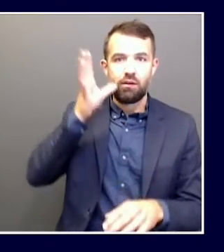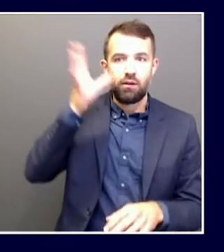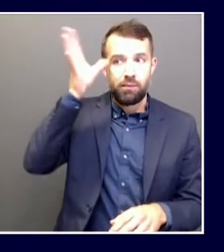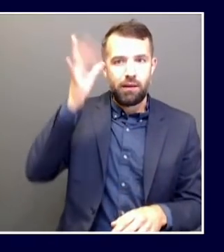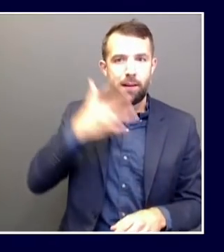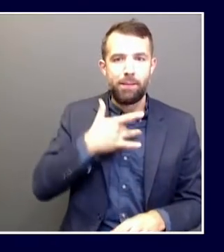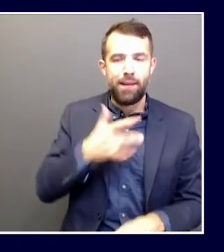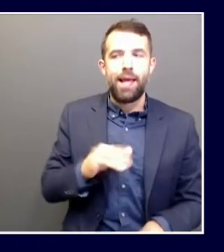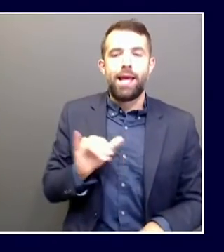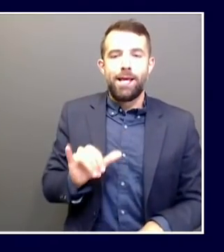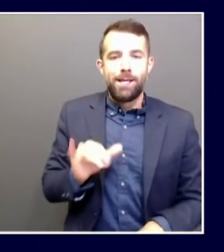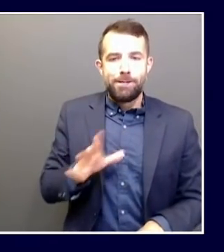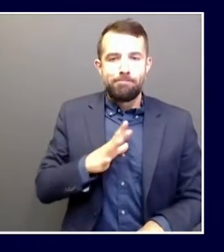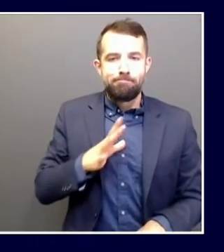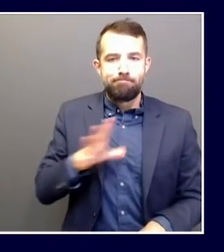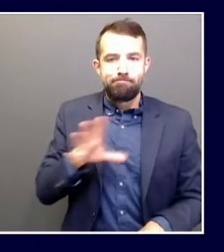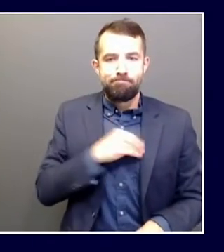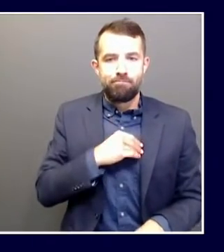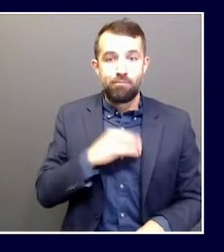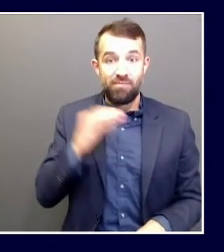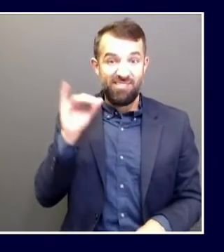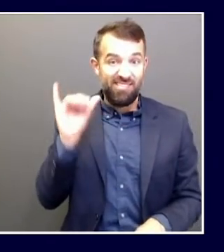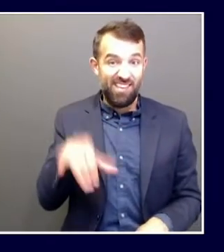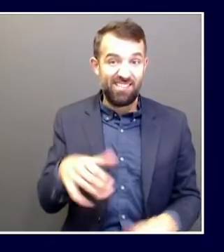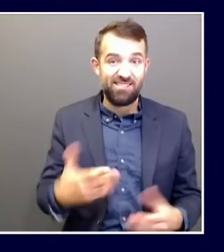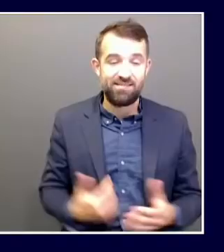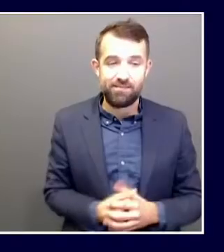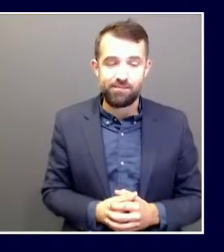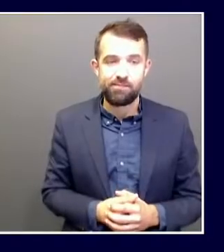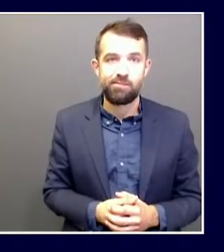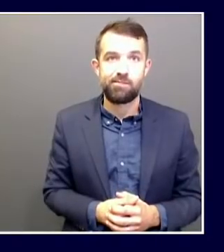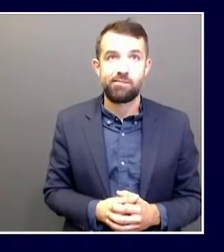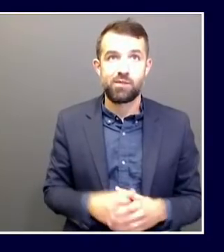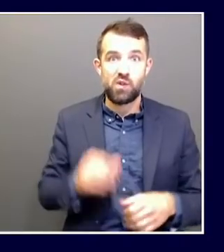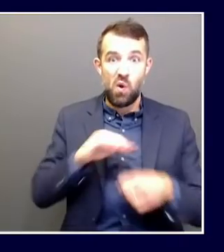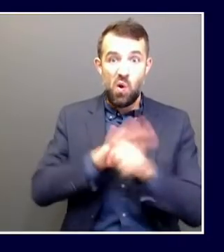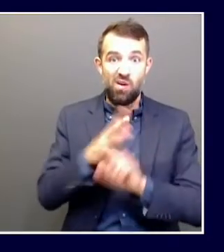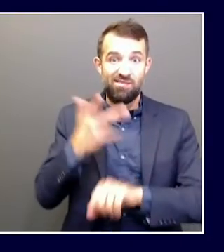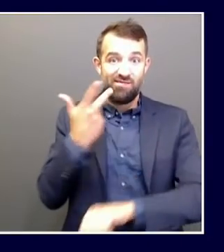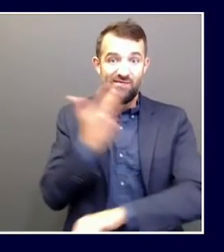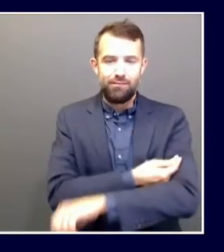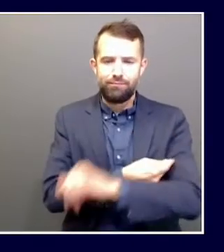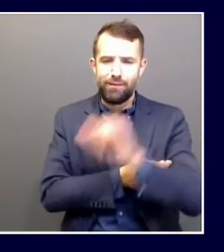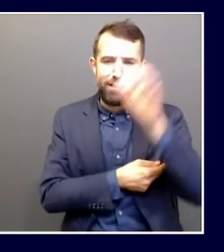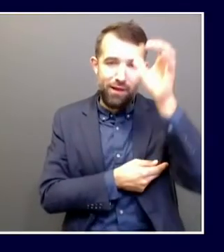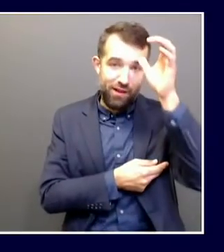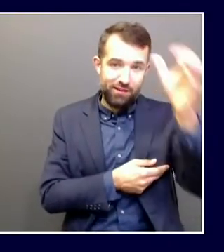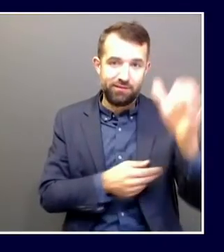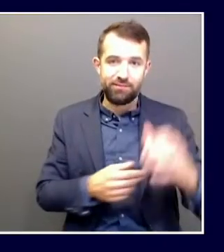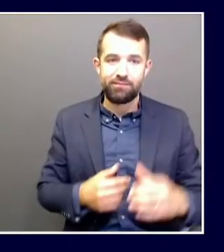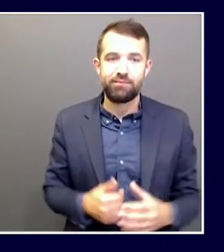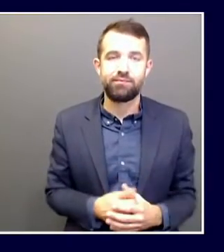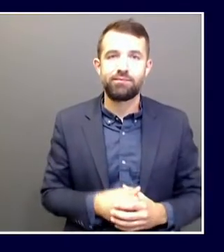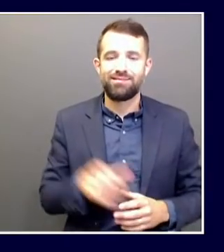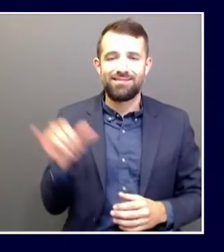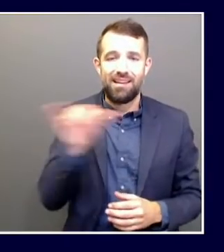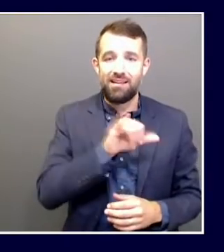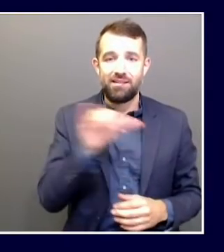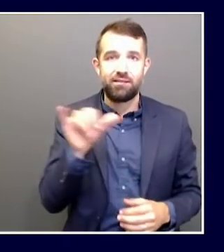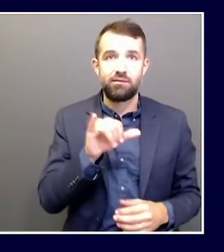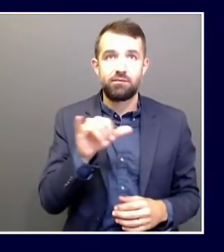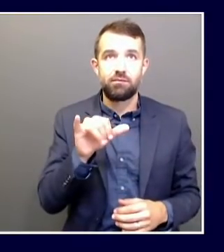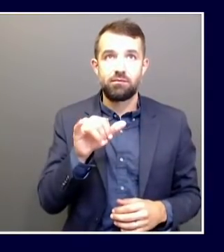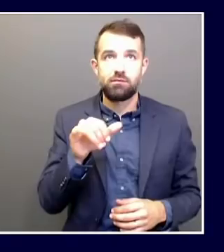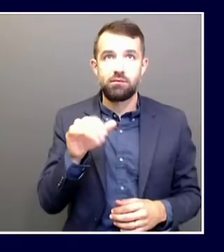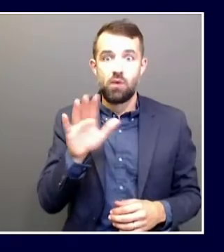it, that's something that my colleagues and I across the country have been trying to think through and how to be effective in that manner.